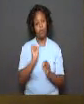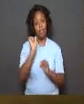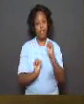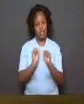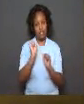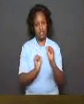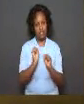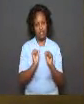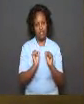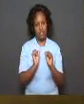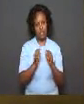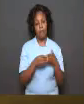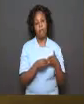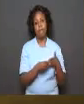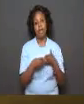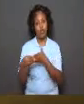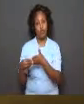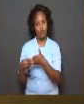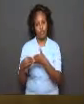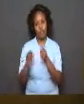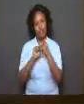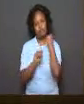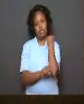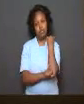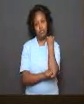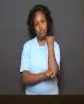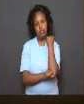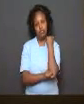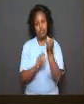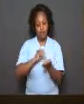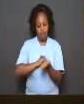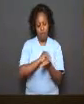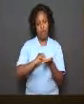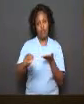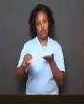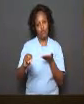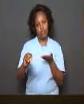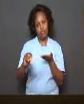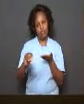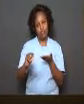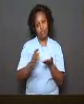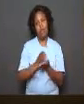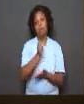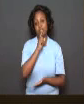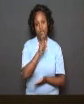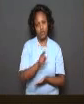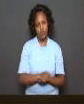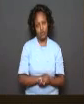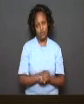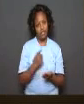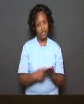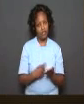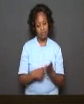Historically, leadership was established by divine right, which meant that